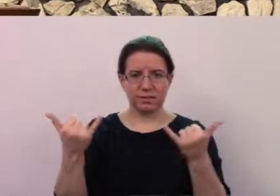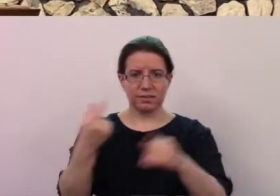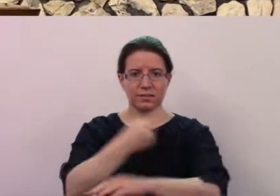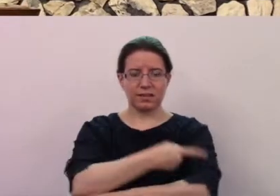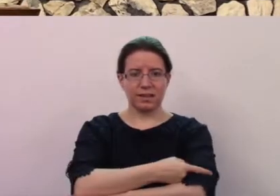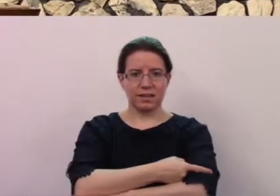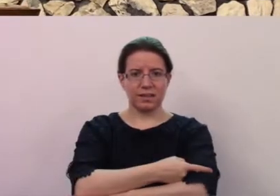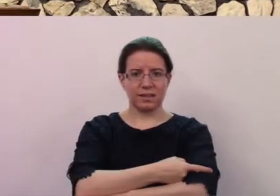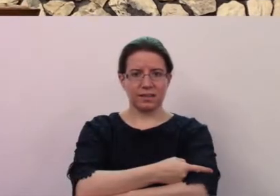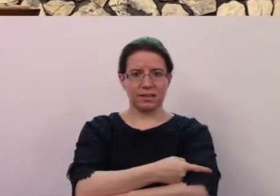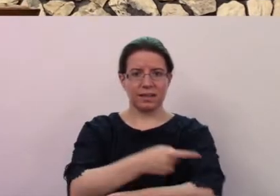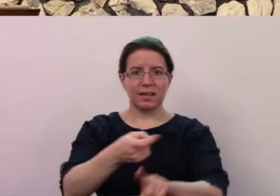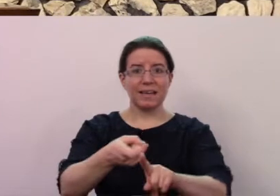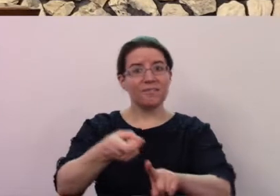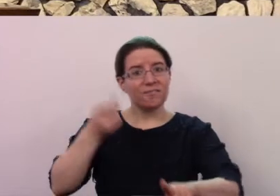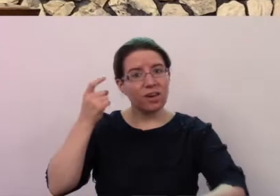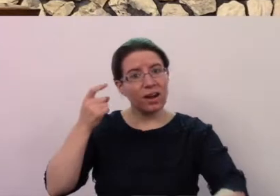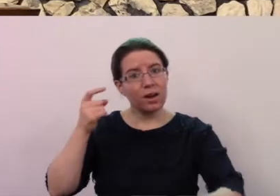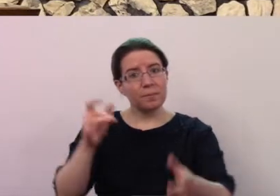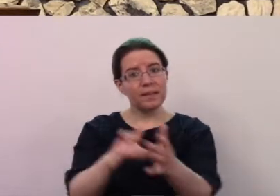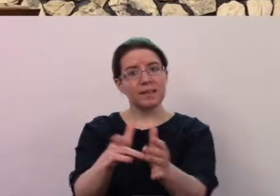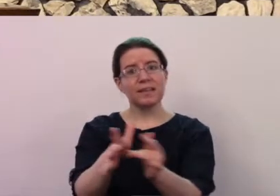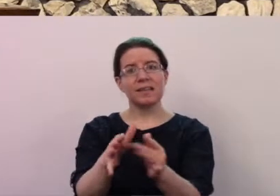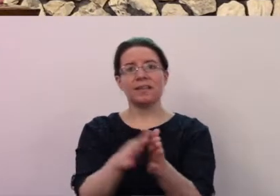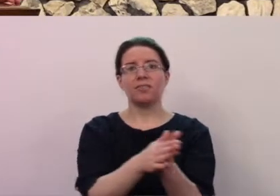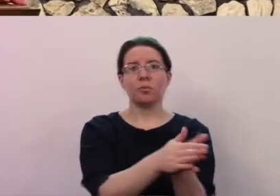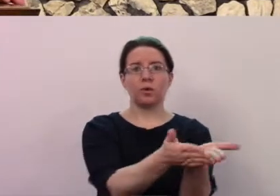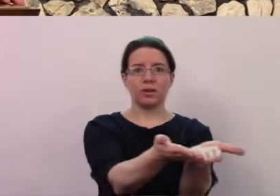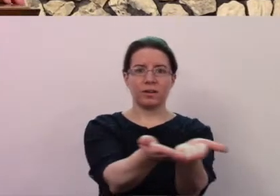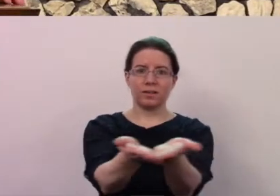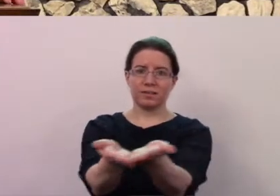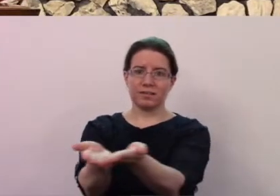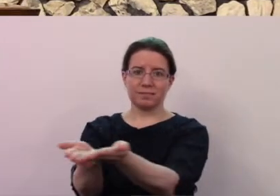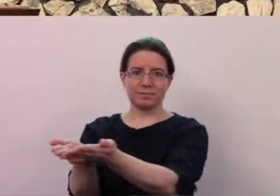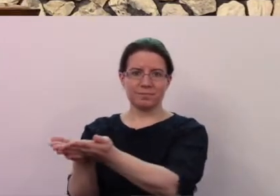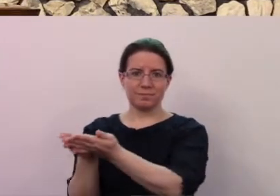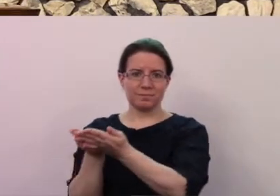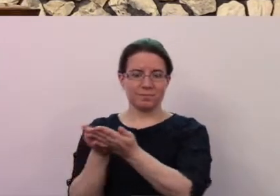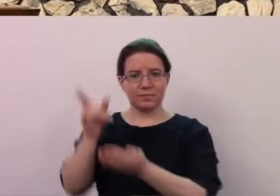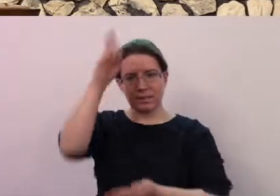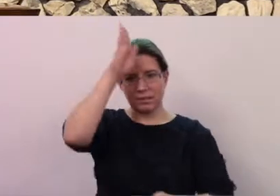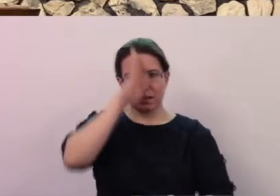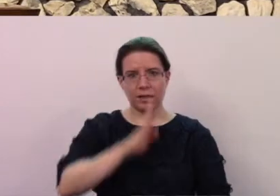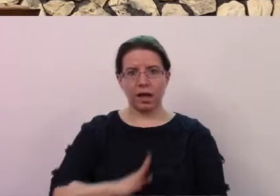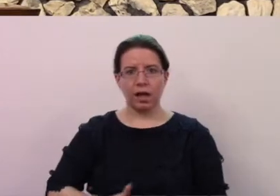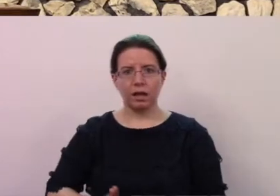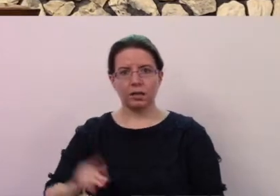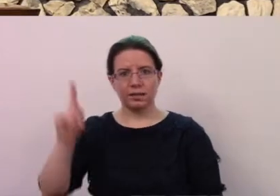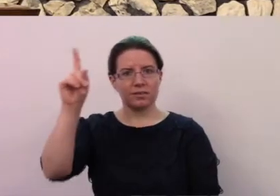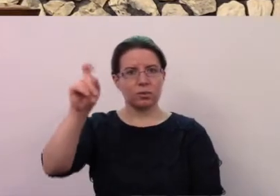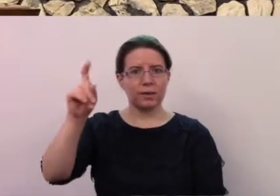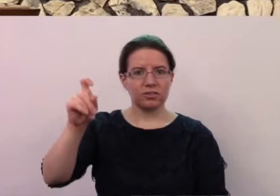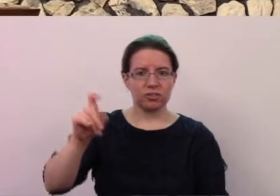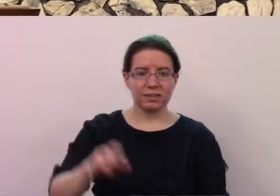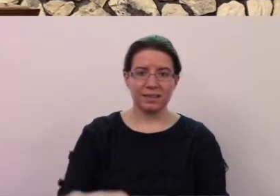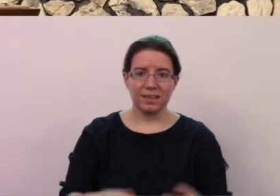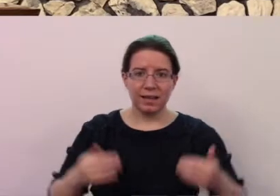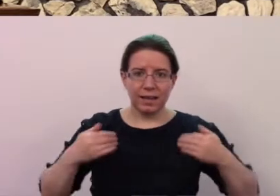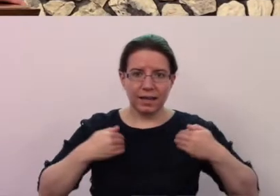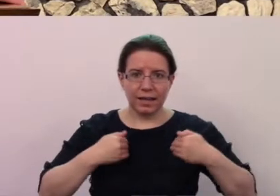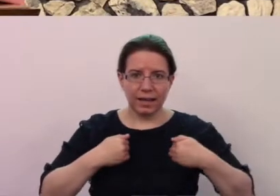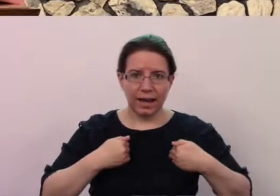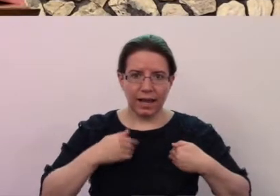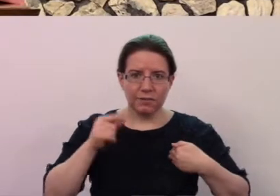From me, his witness. Yes. And from his word that I've shared with you. God